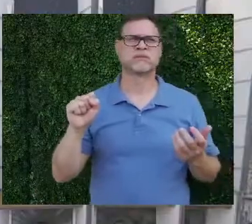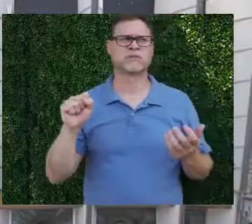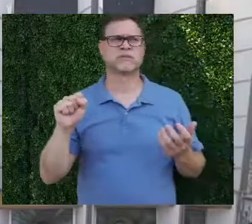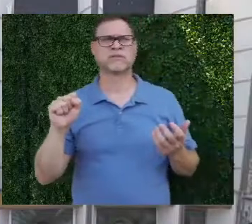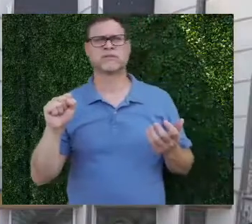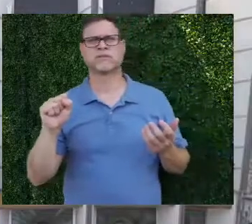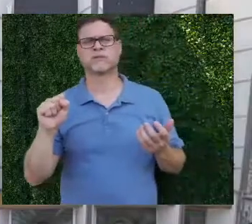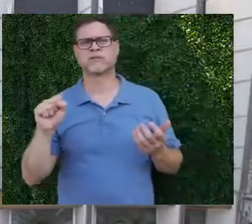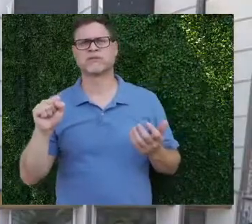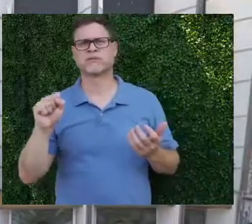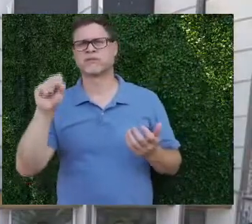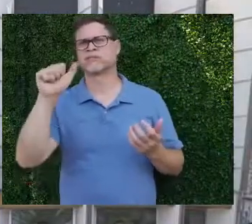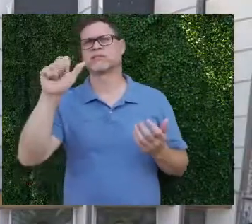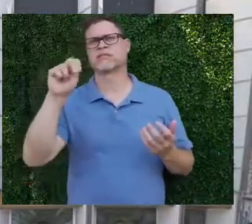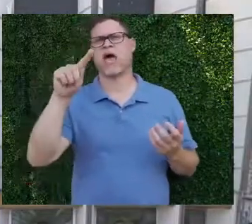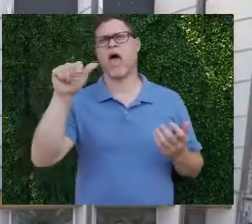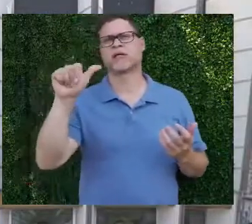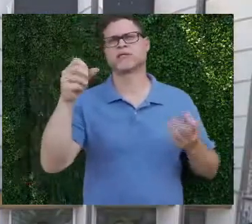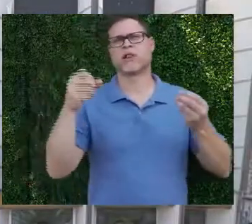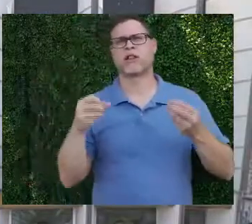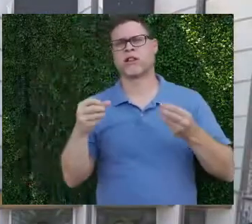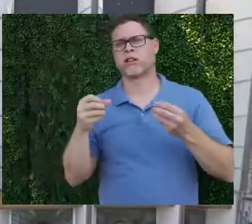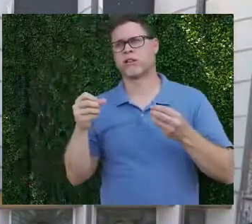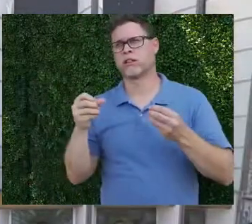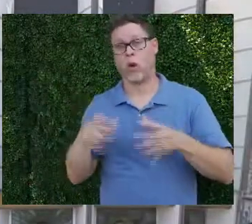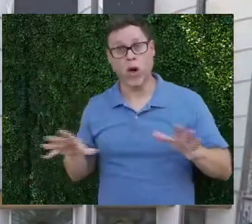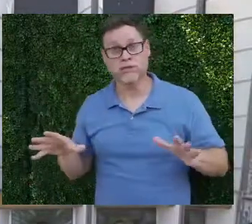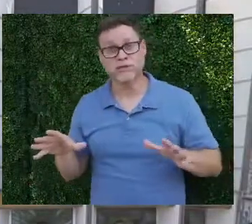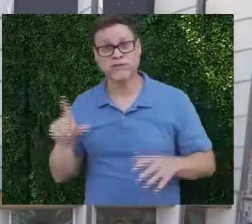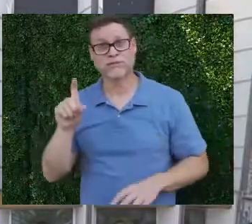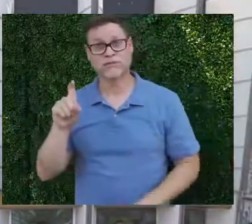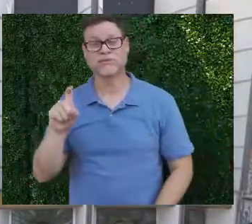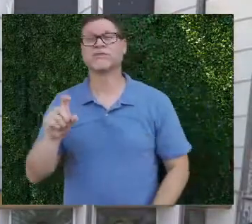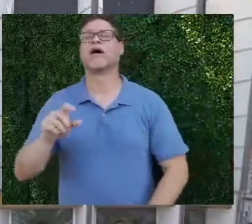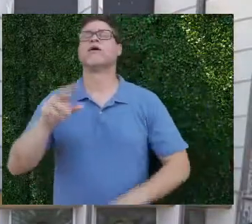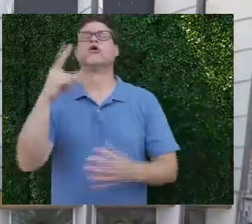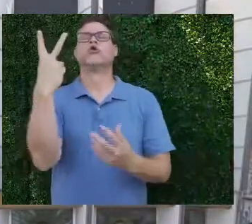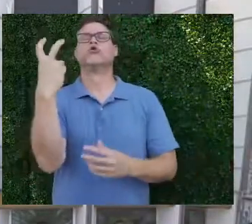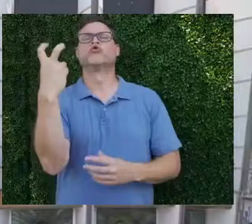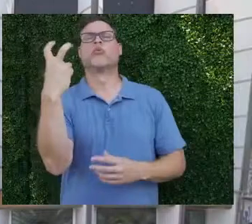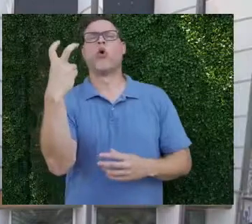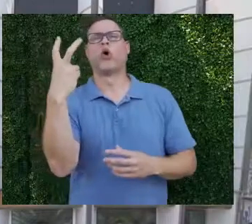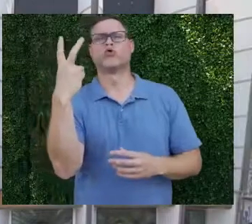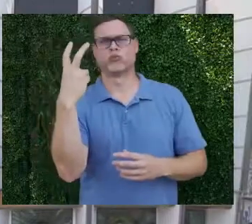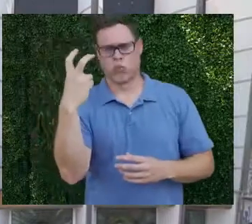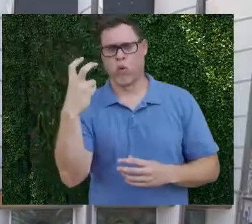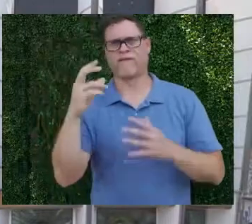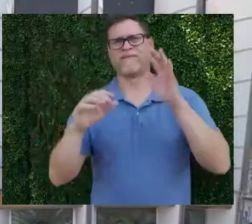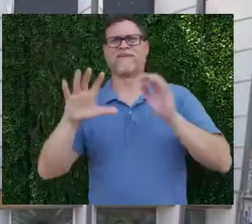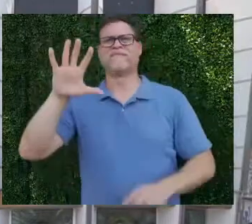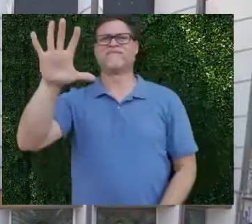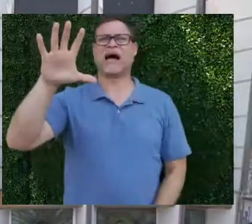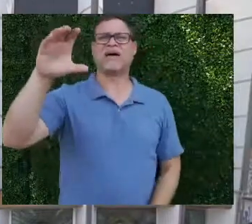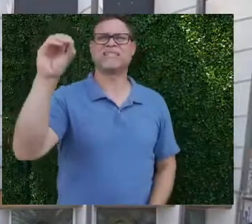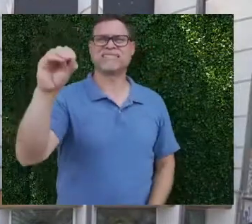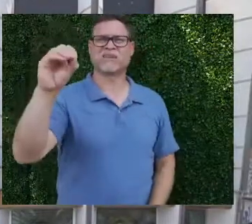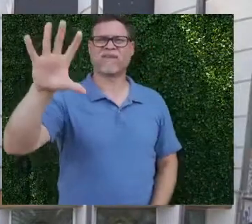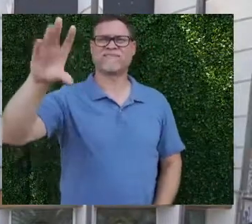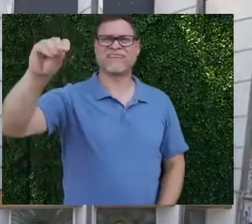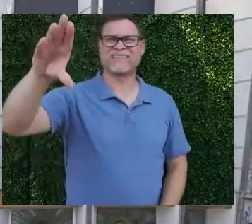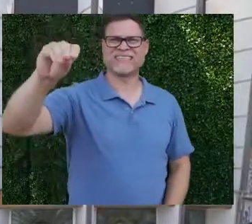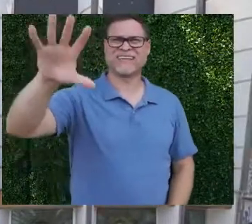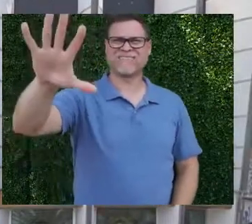easy. Stanislaus. Yeah, it was easy. Next number, y'all ready? We got 2 more. 2 more. This is it. 50. The number is